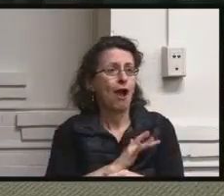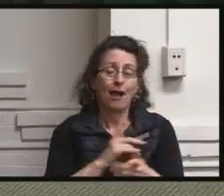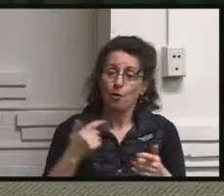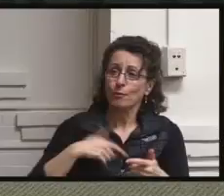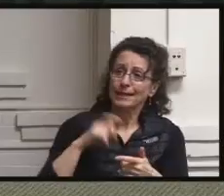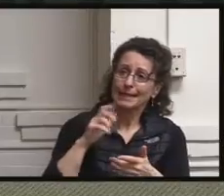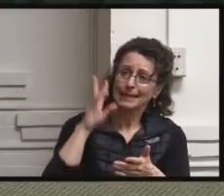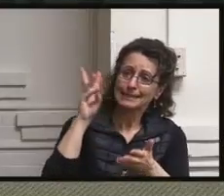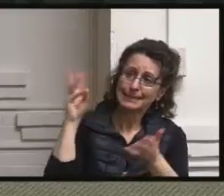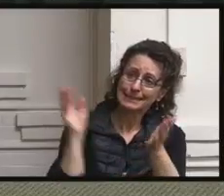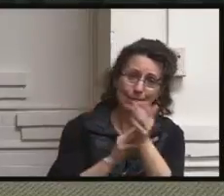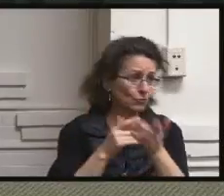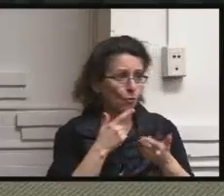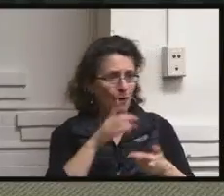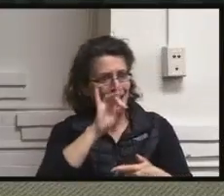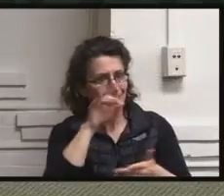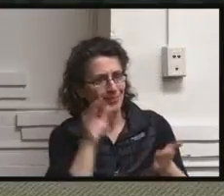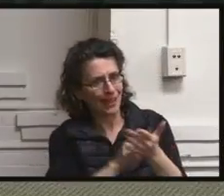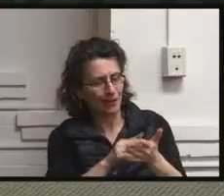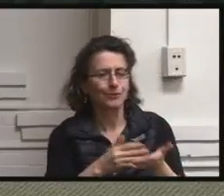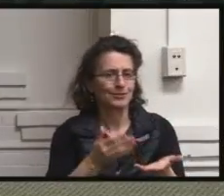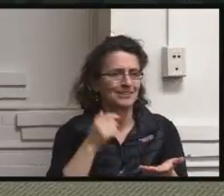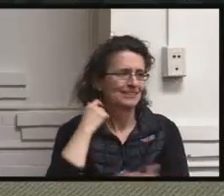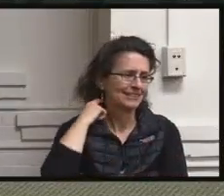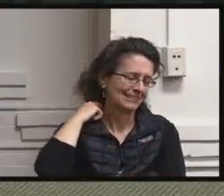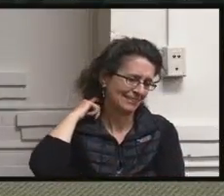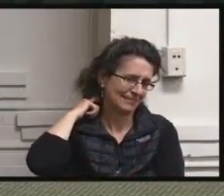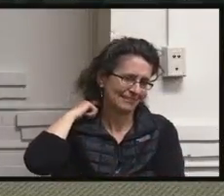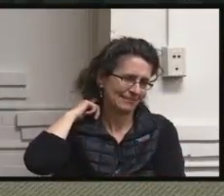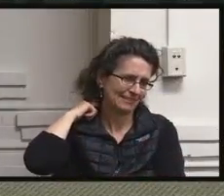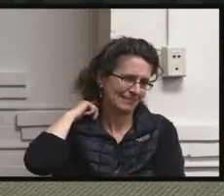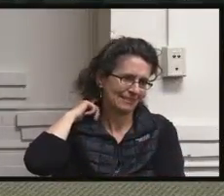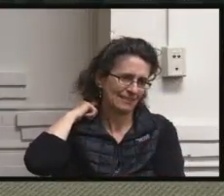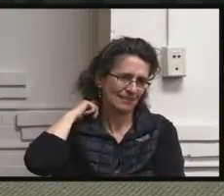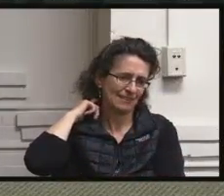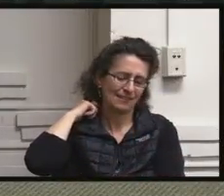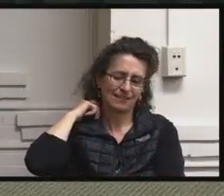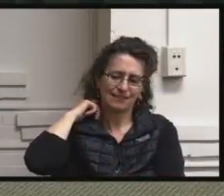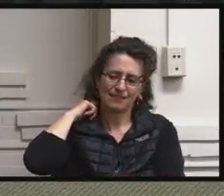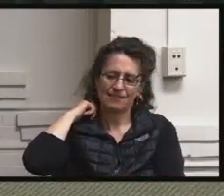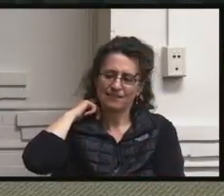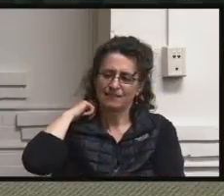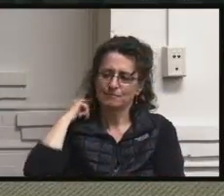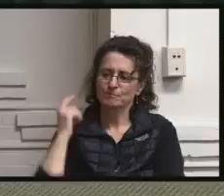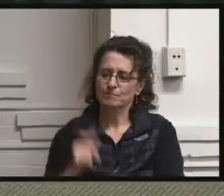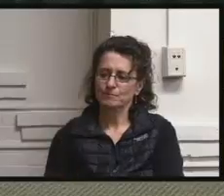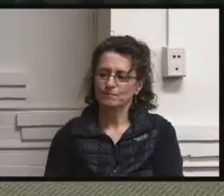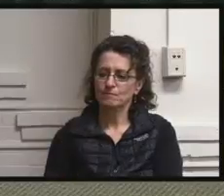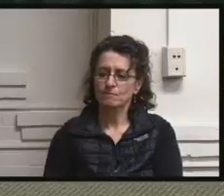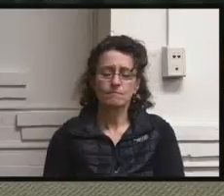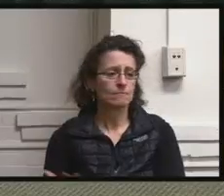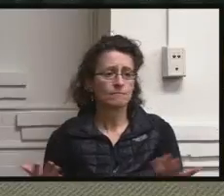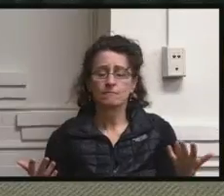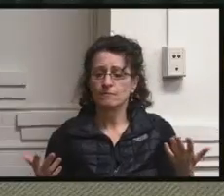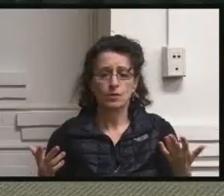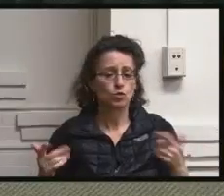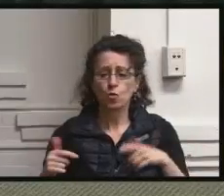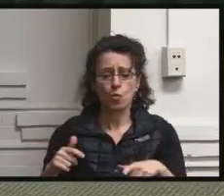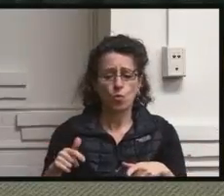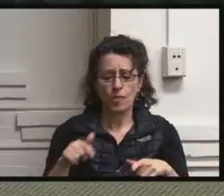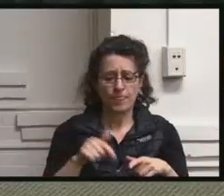We need 8,000 of them. So, maybe so all that, those things. Right? And so this will just remain an open topic for